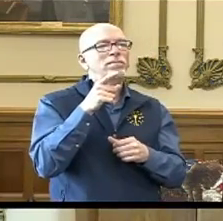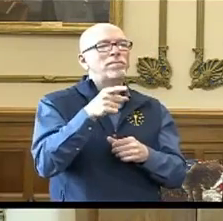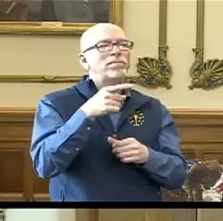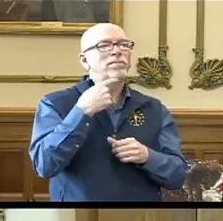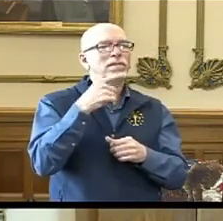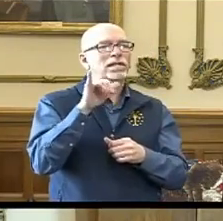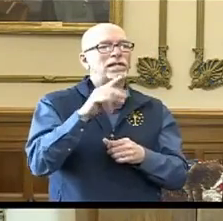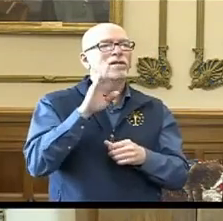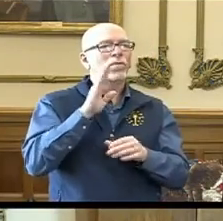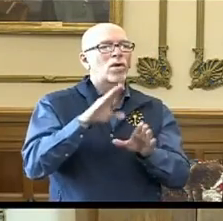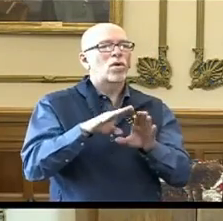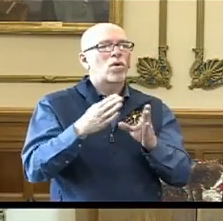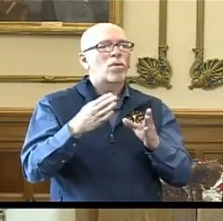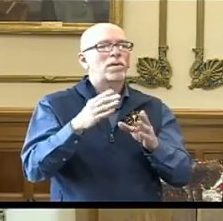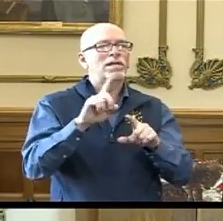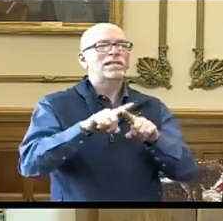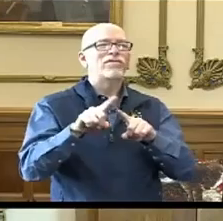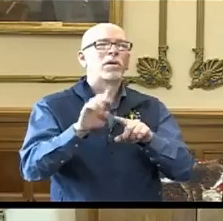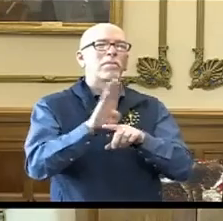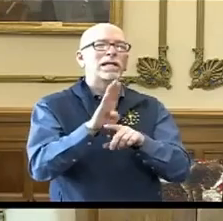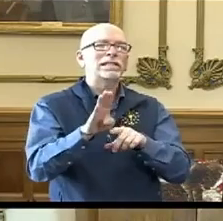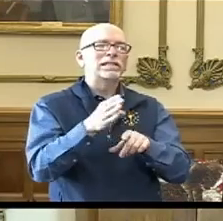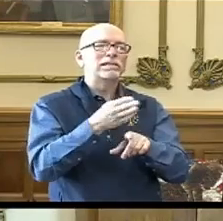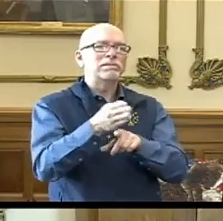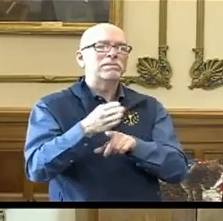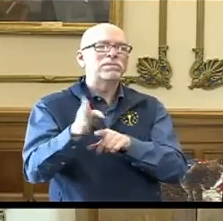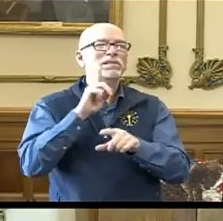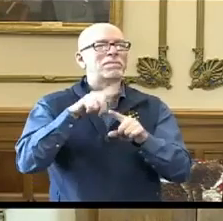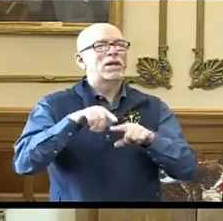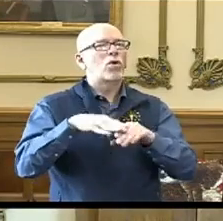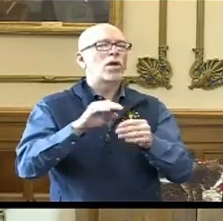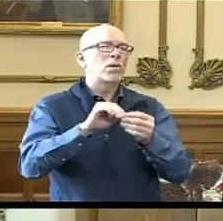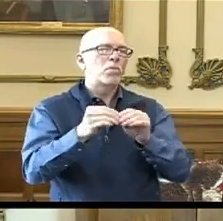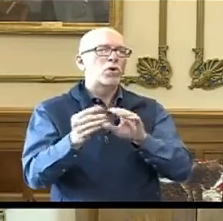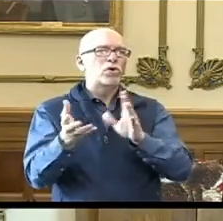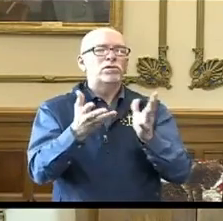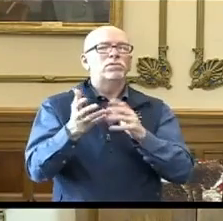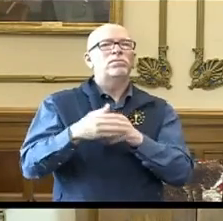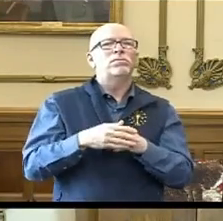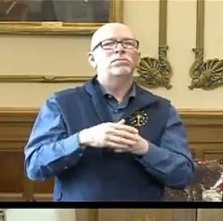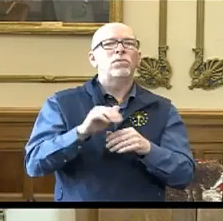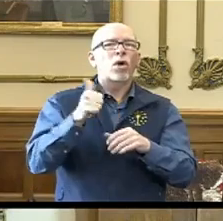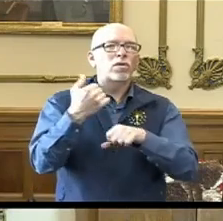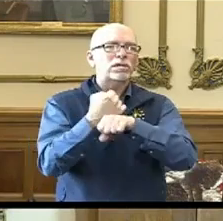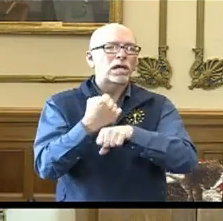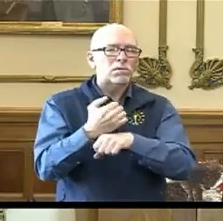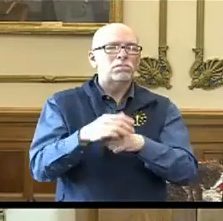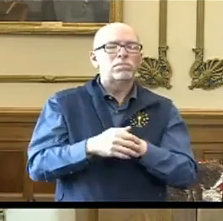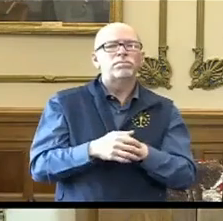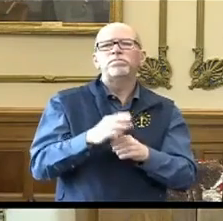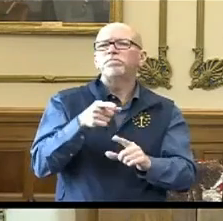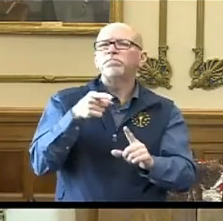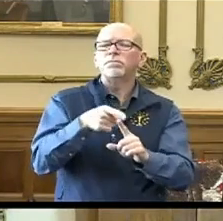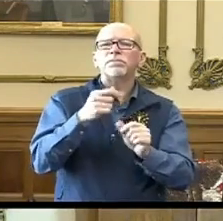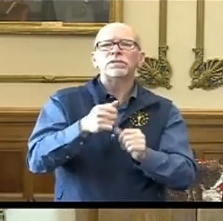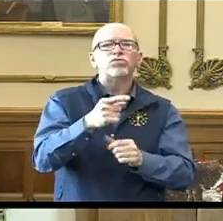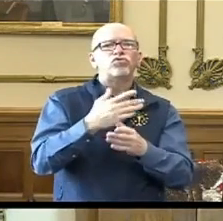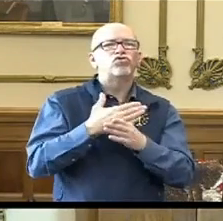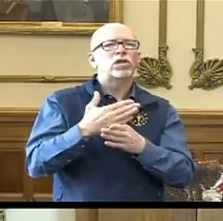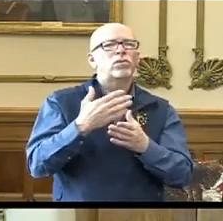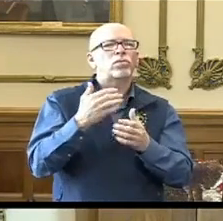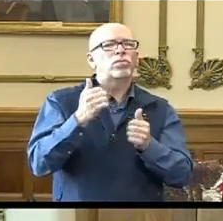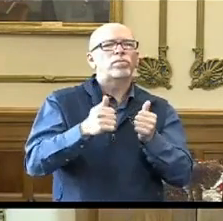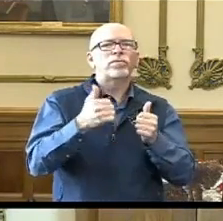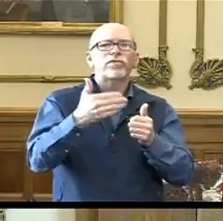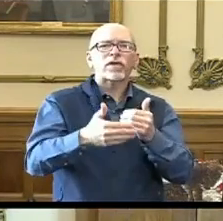will reopen various business sectors in waves, kind of depending on the numbers and other data. Specifically, can you share what